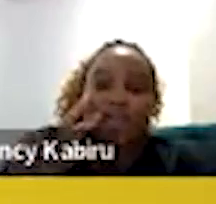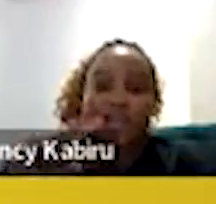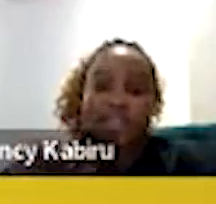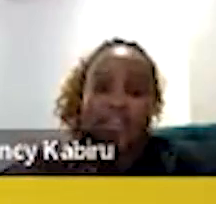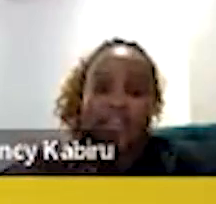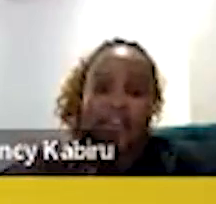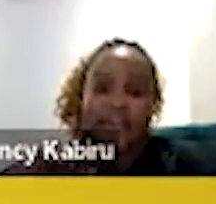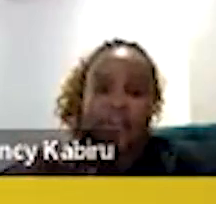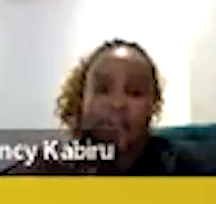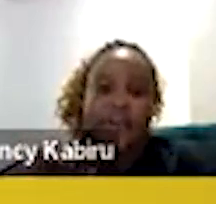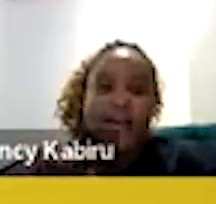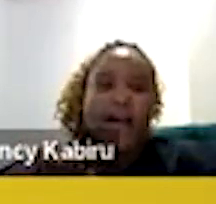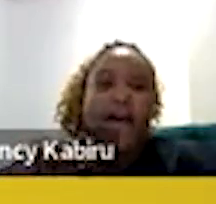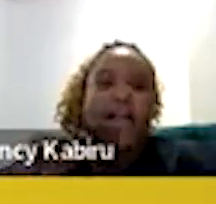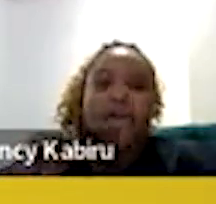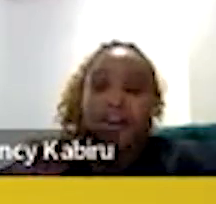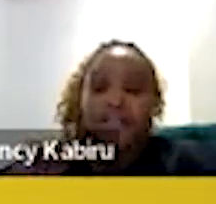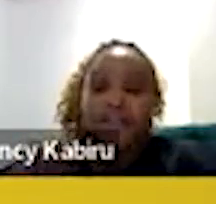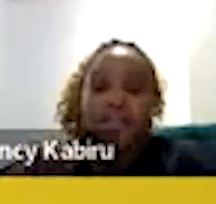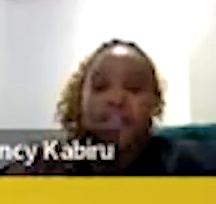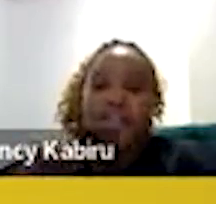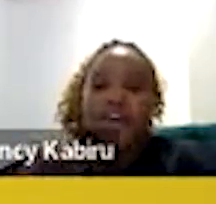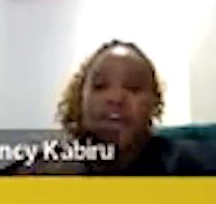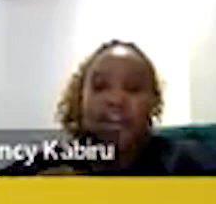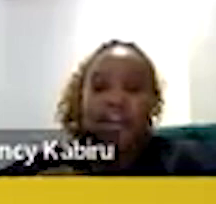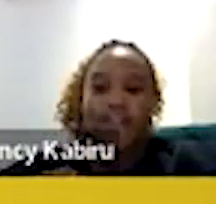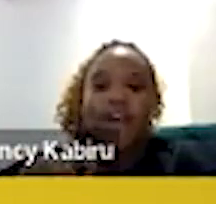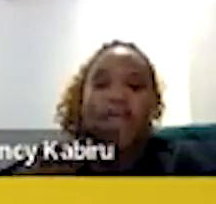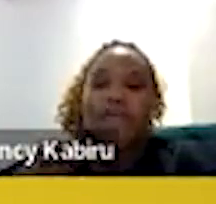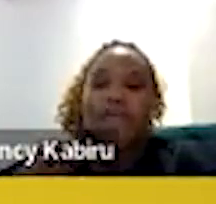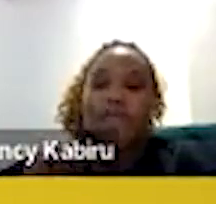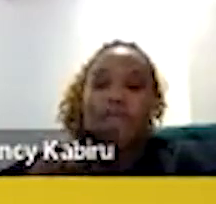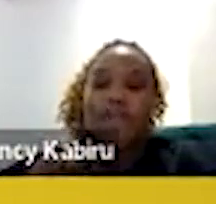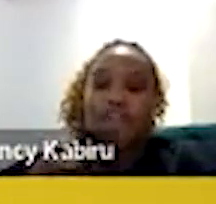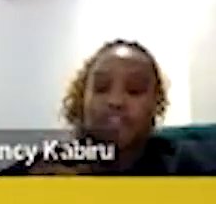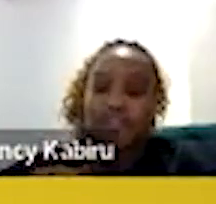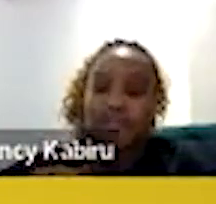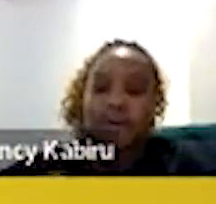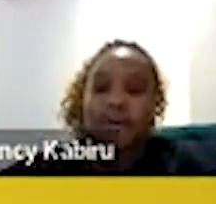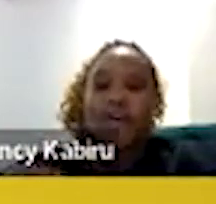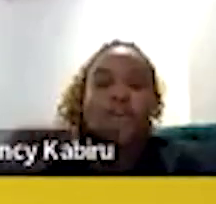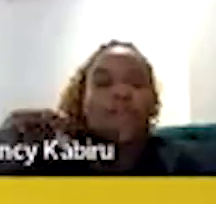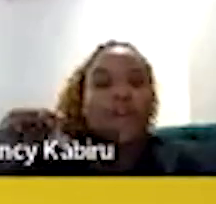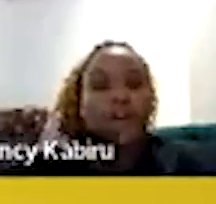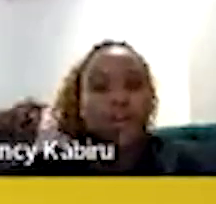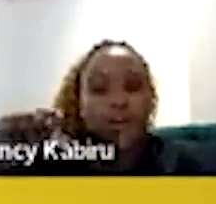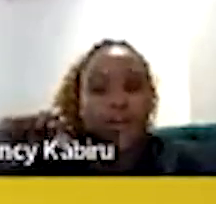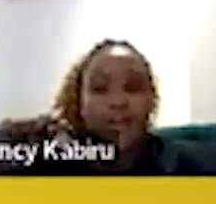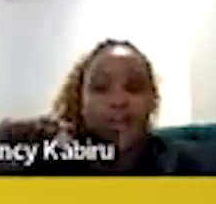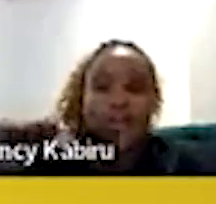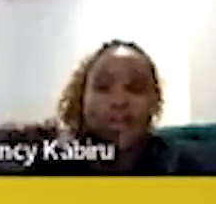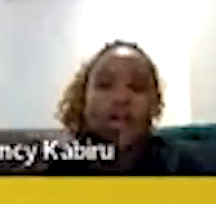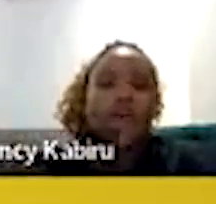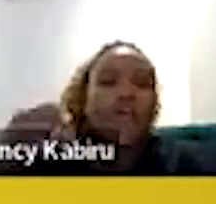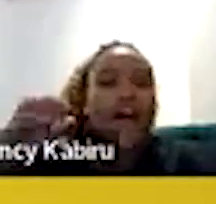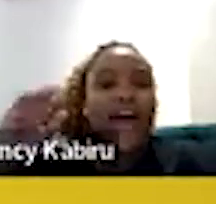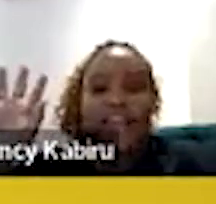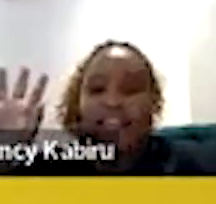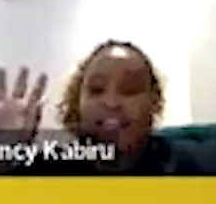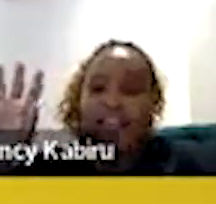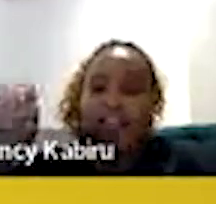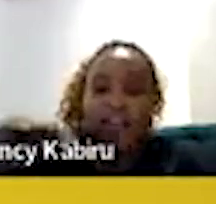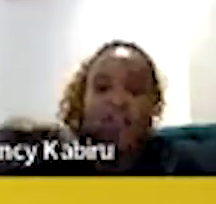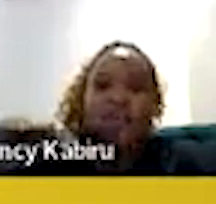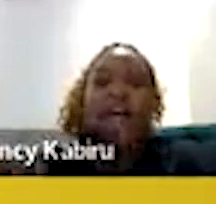to happen twice a year. Look after your physical health. You're able to pay for gym or go for a walk,